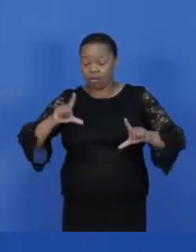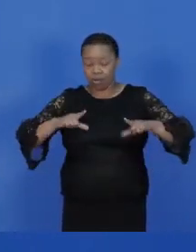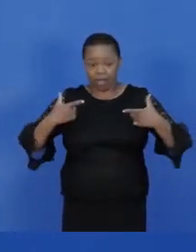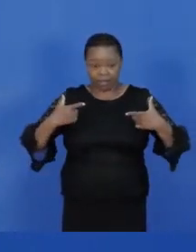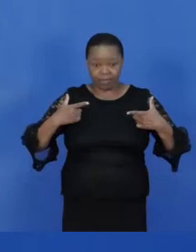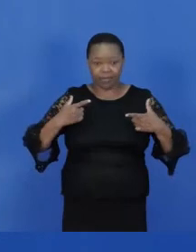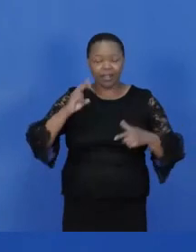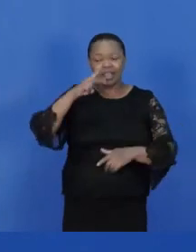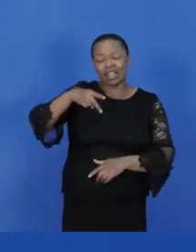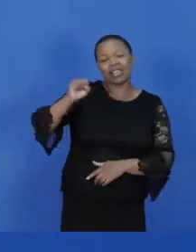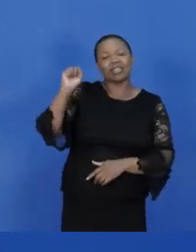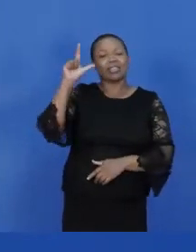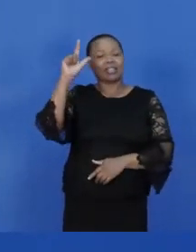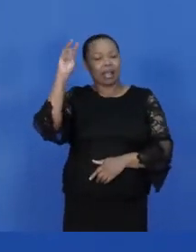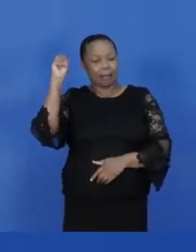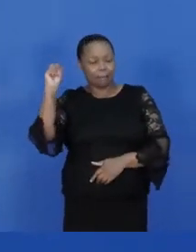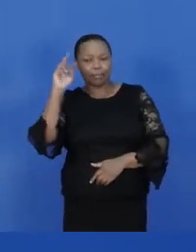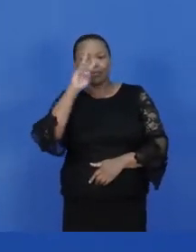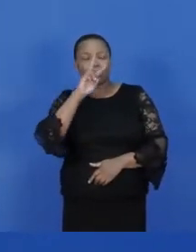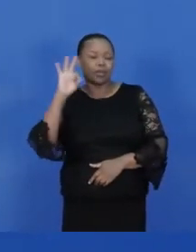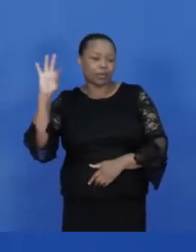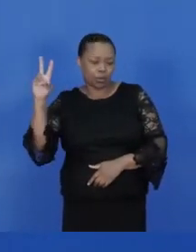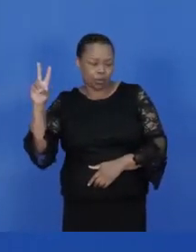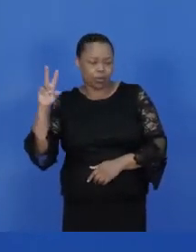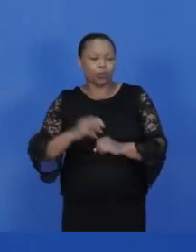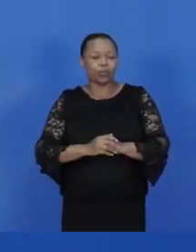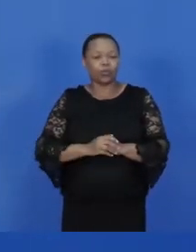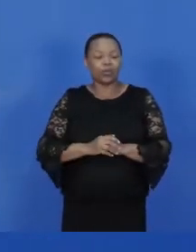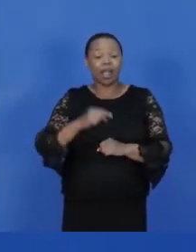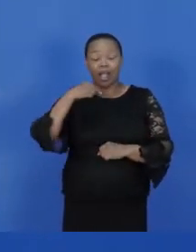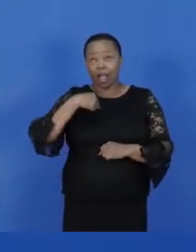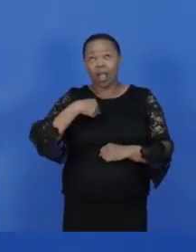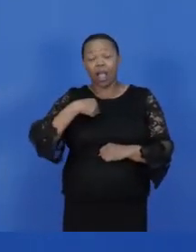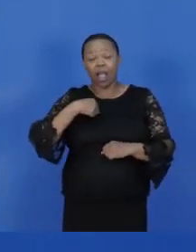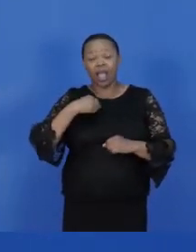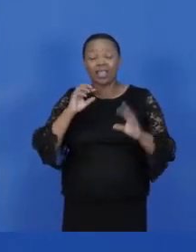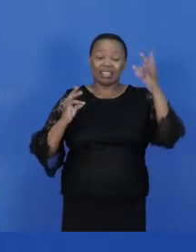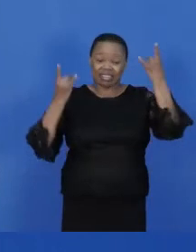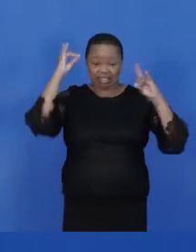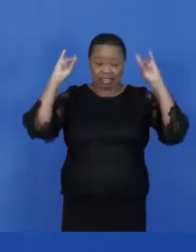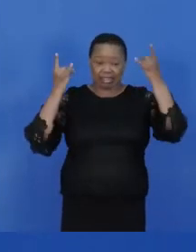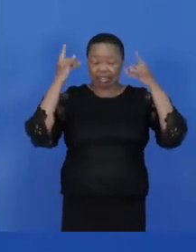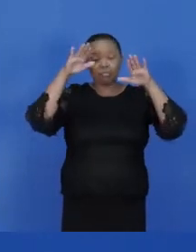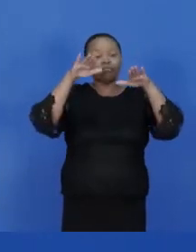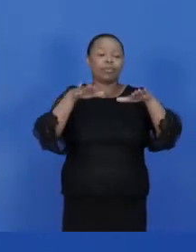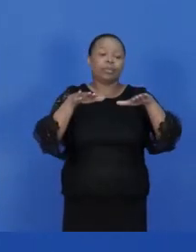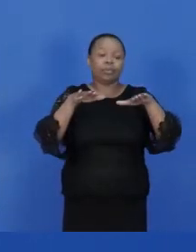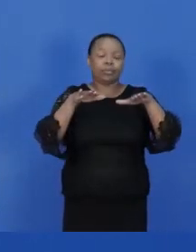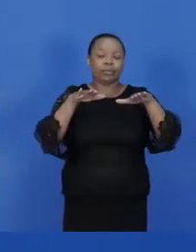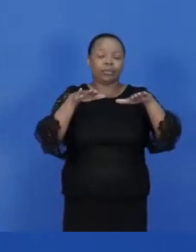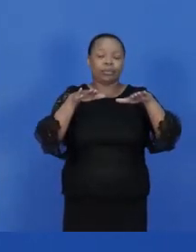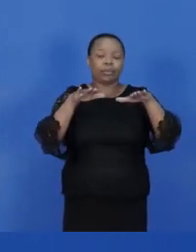lives. Now, Psalms 132 verse 15 in the New Living Translation says, I will bless this city and make it prosperous. I